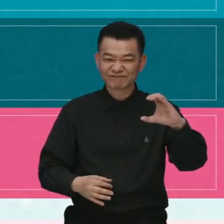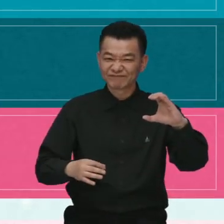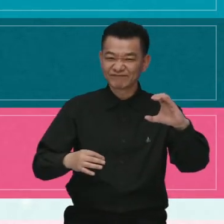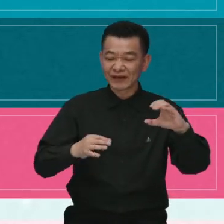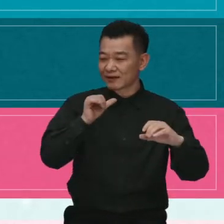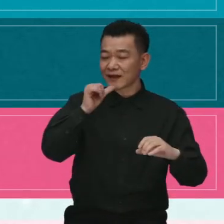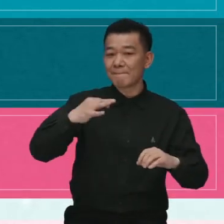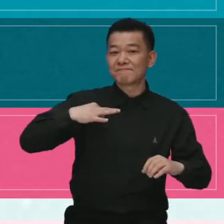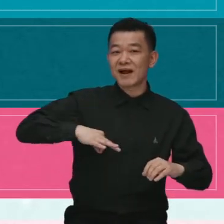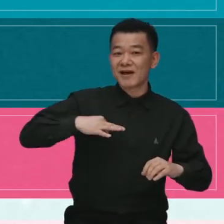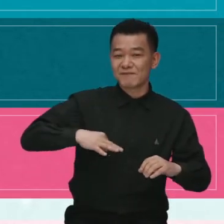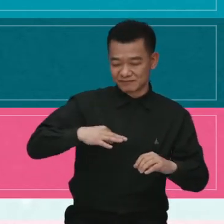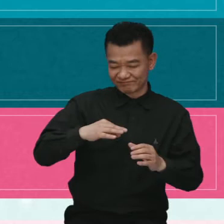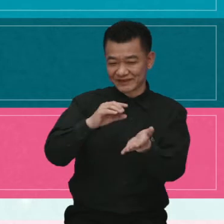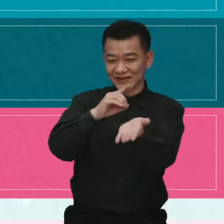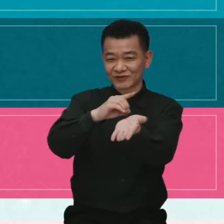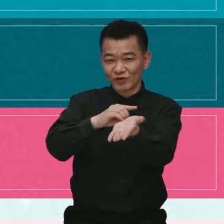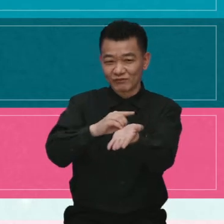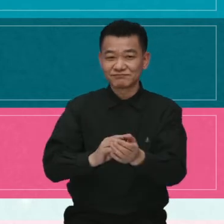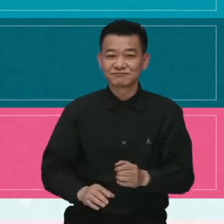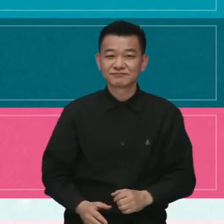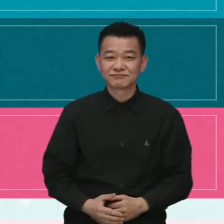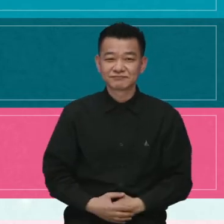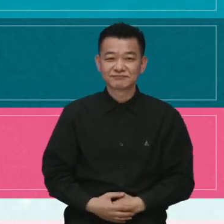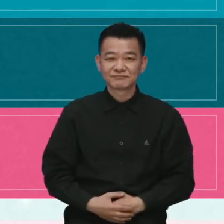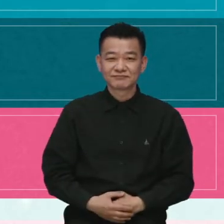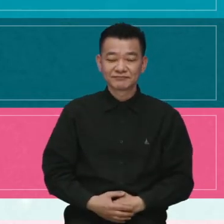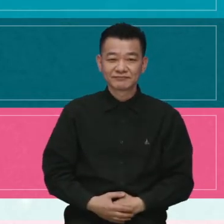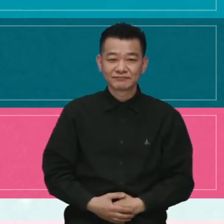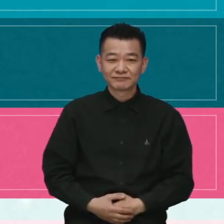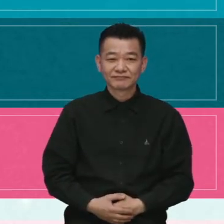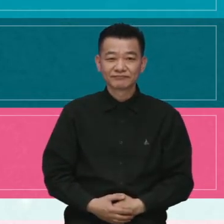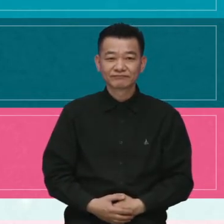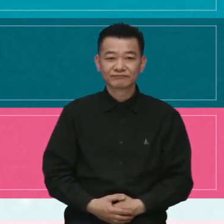C. Involuntary medical treatment must be respected.